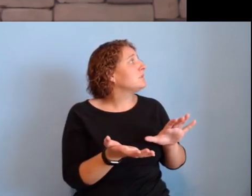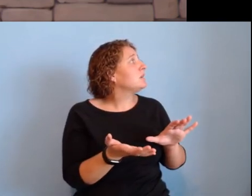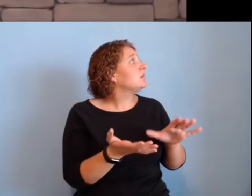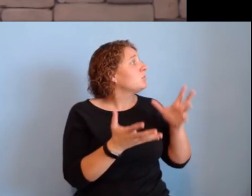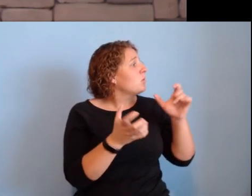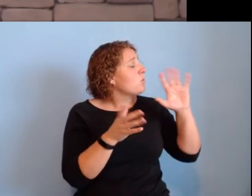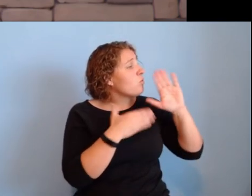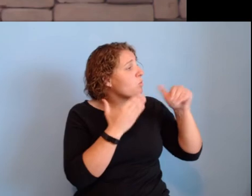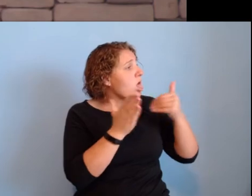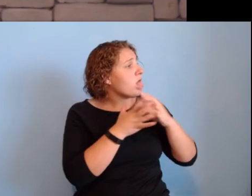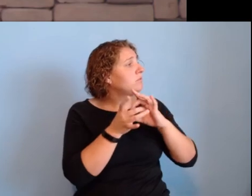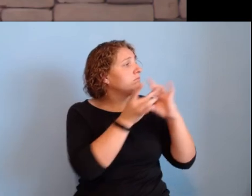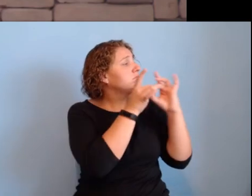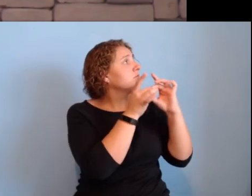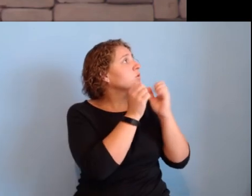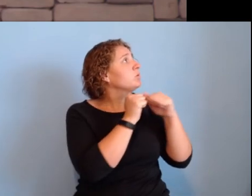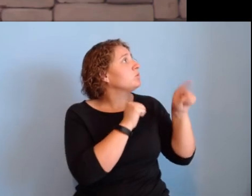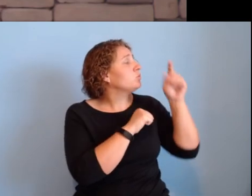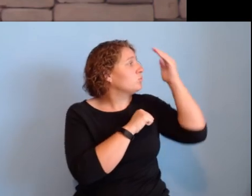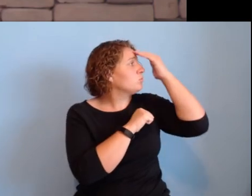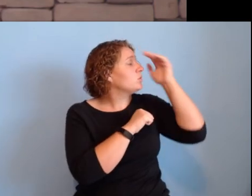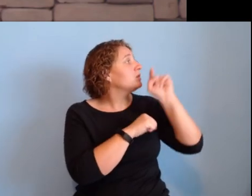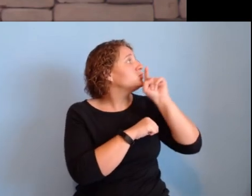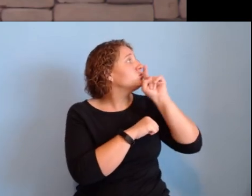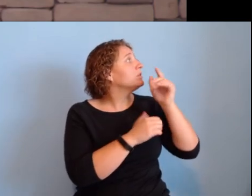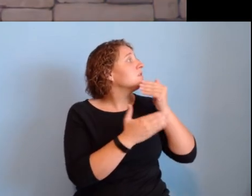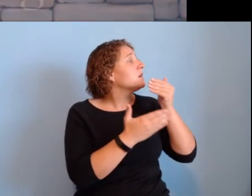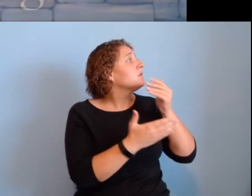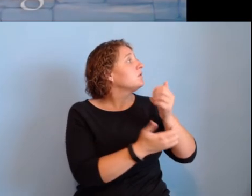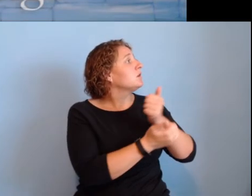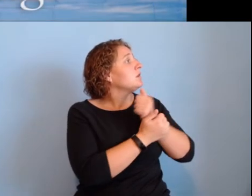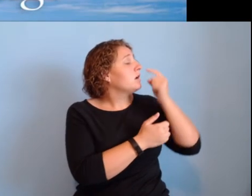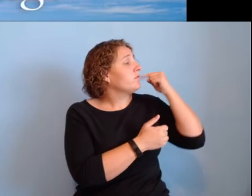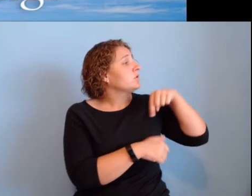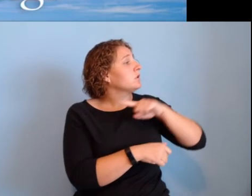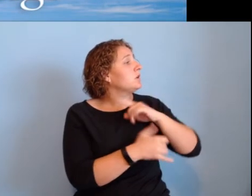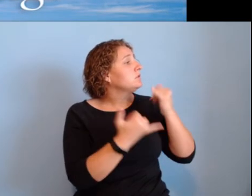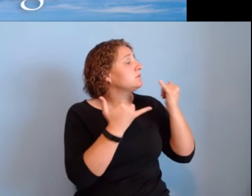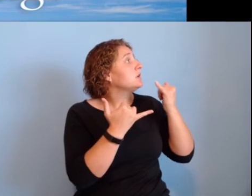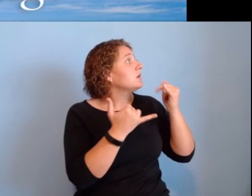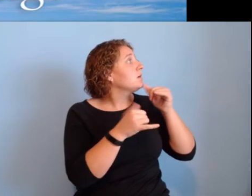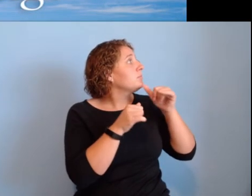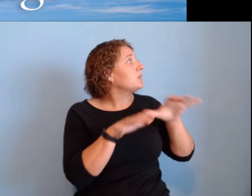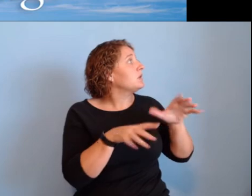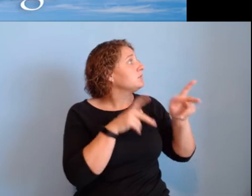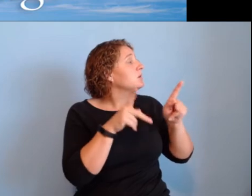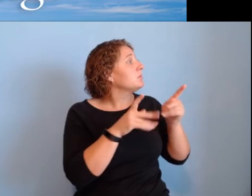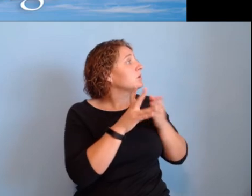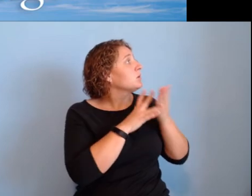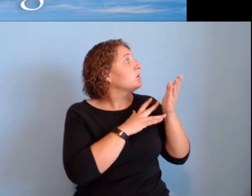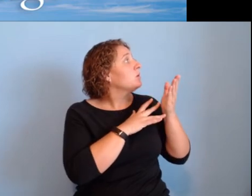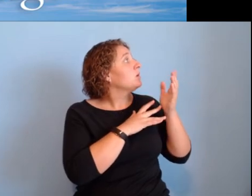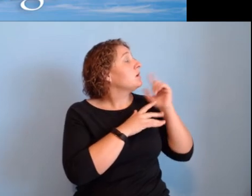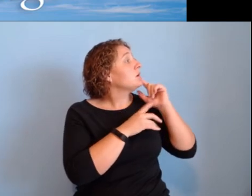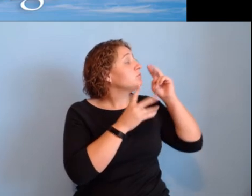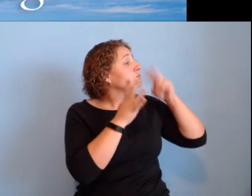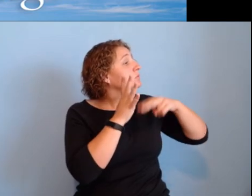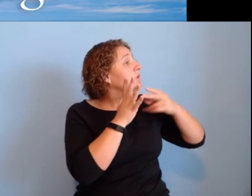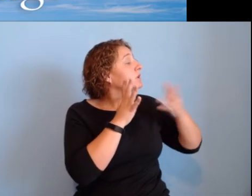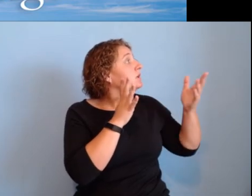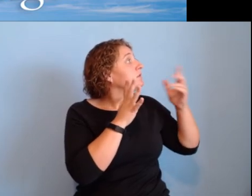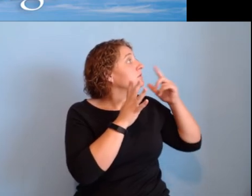knowledge of the truth. Thank you for your love for us today. Bless your people as they go. And as they read through these things, Lord, give them a mind that has wisdom